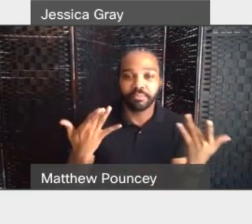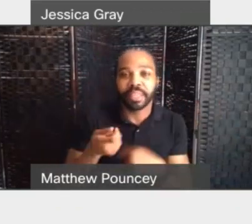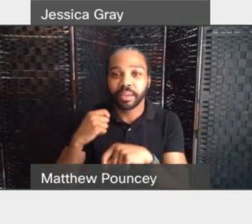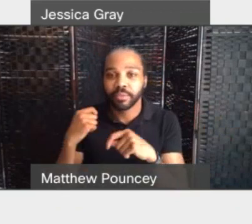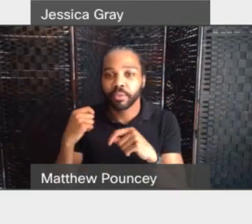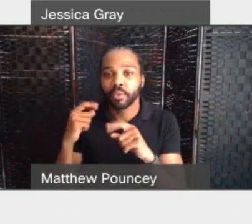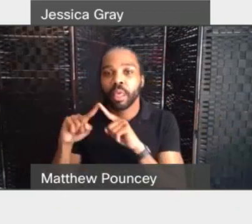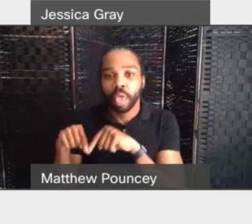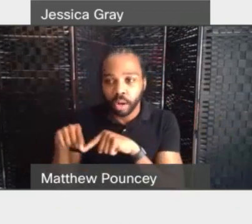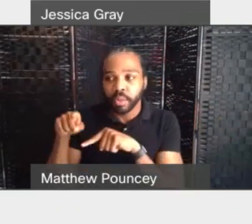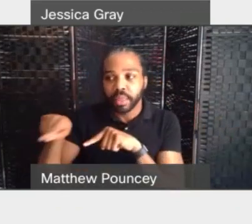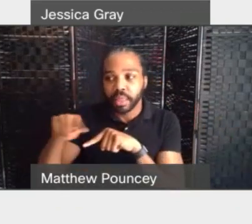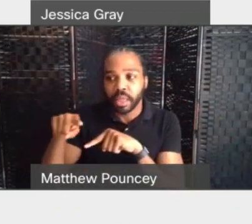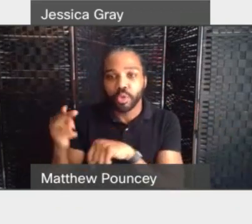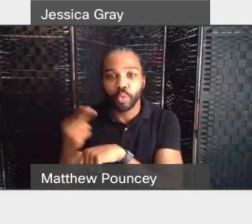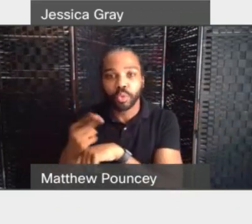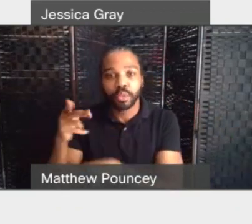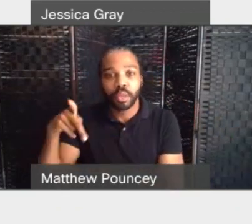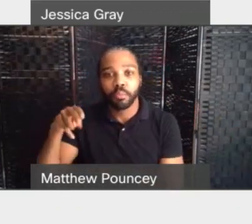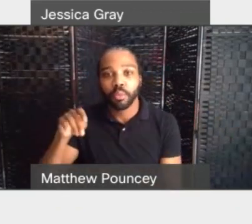relying on them having to use the portal.